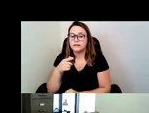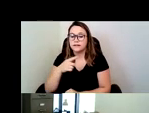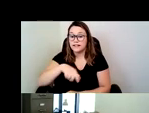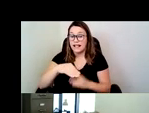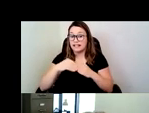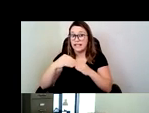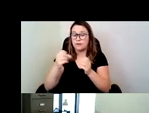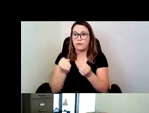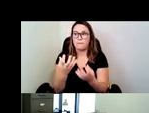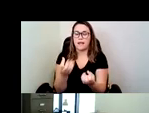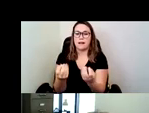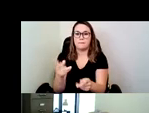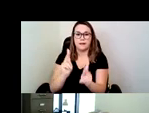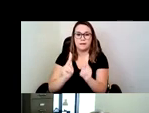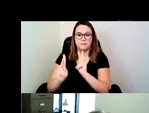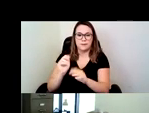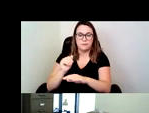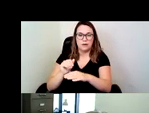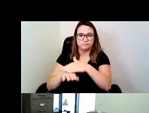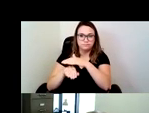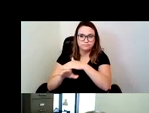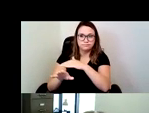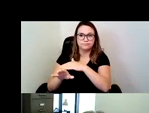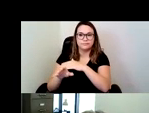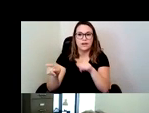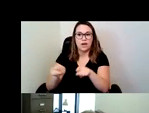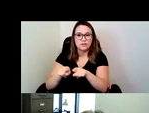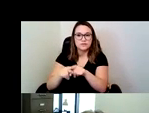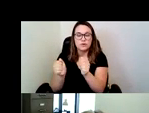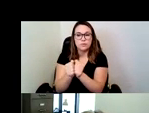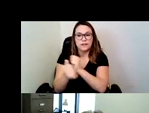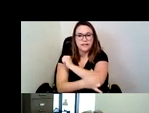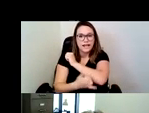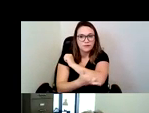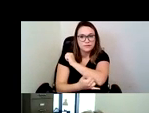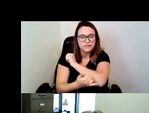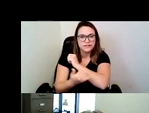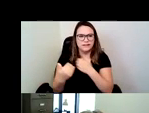partners, as well as county interdepartmental staff.